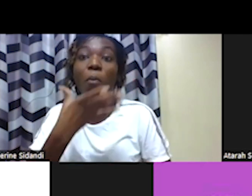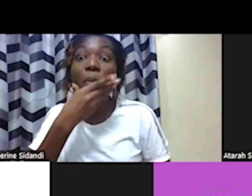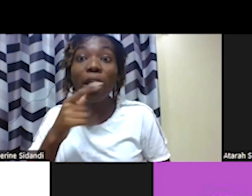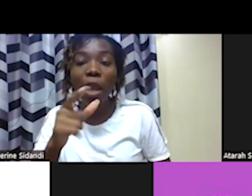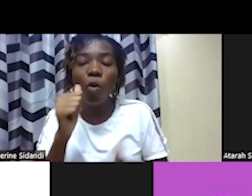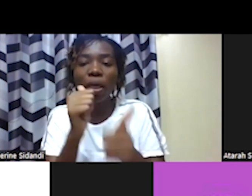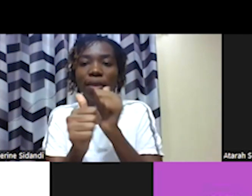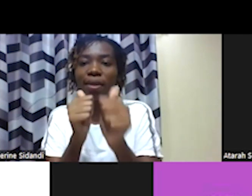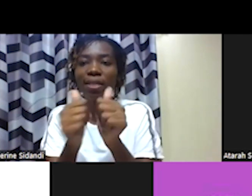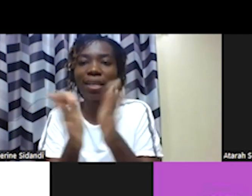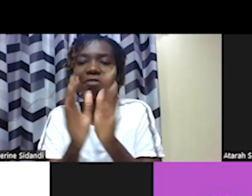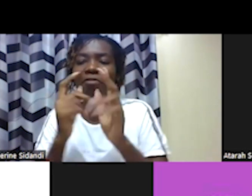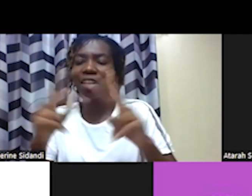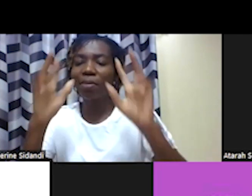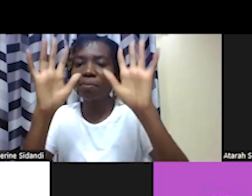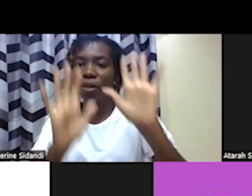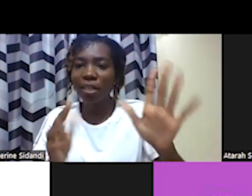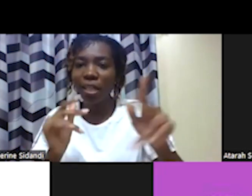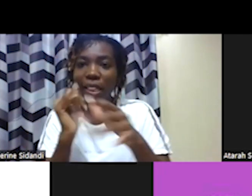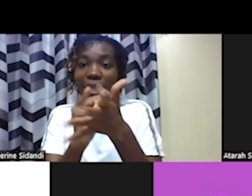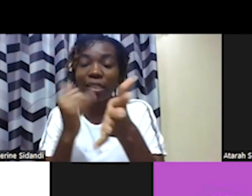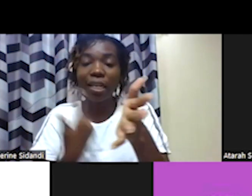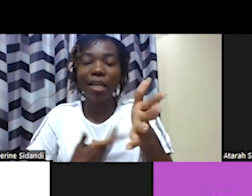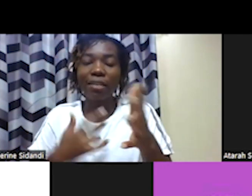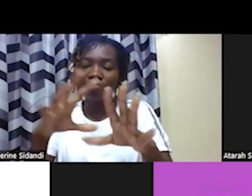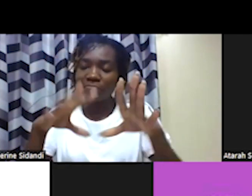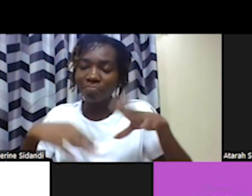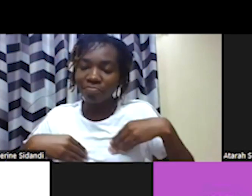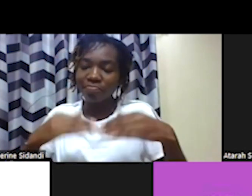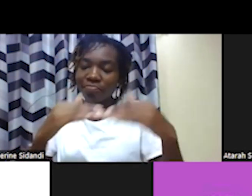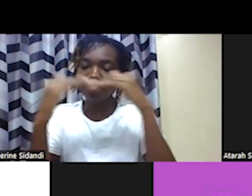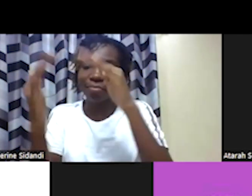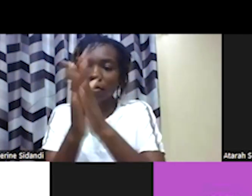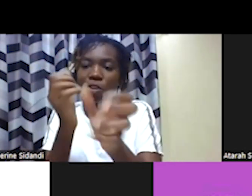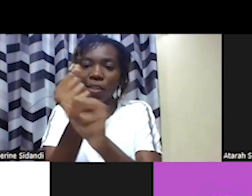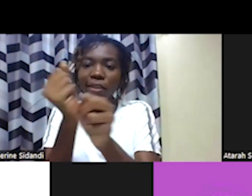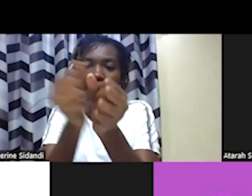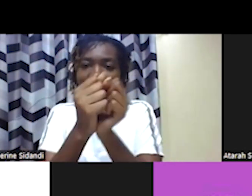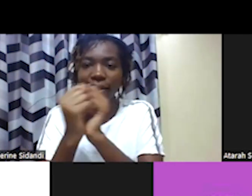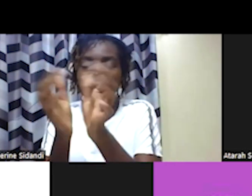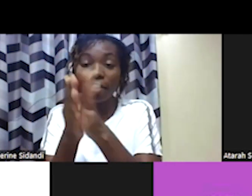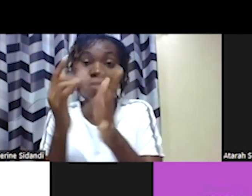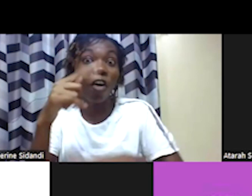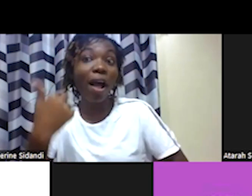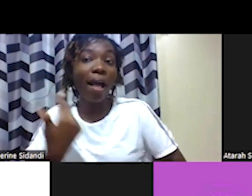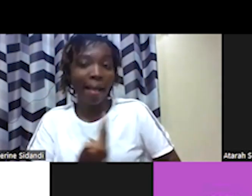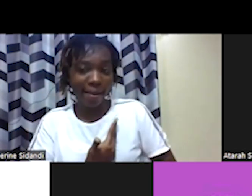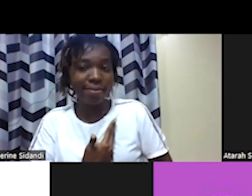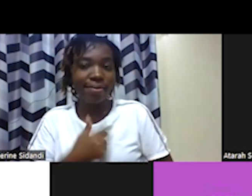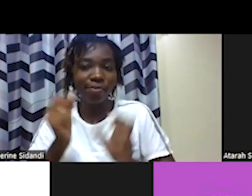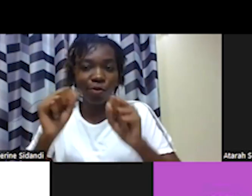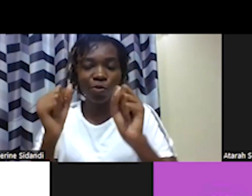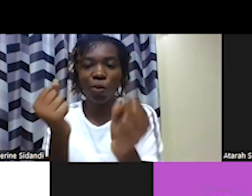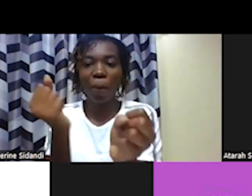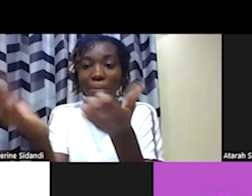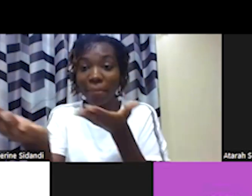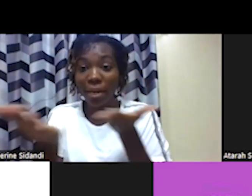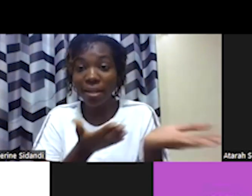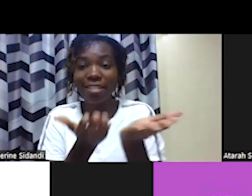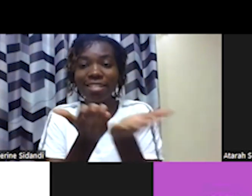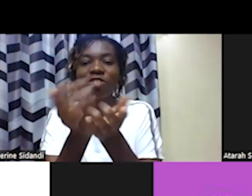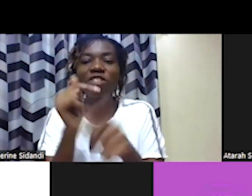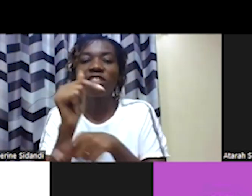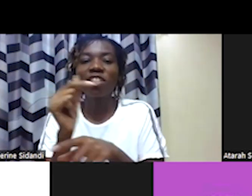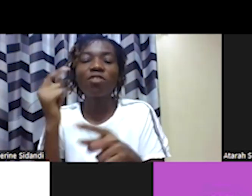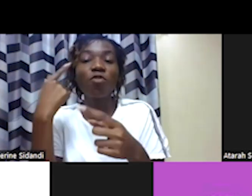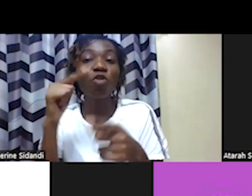is very important that we all embrace equity and we work together. Now, for us to be able to bring these sessions to you every Tuesday,